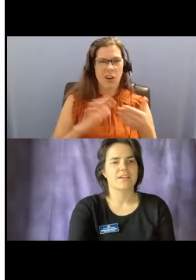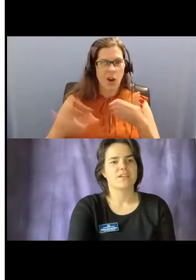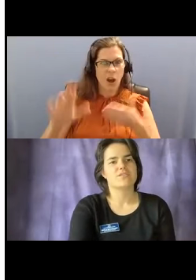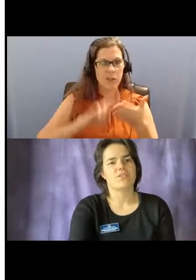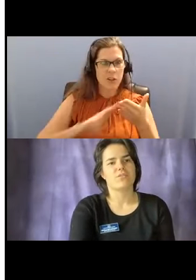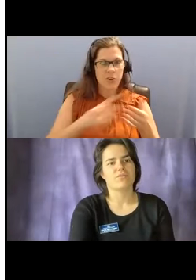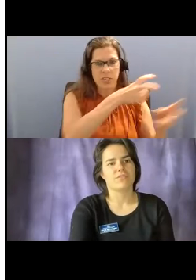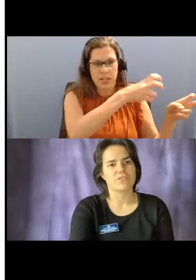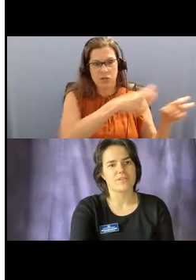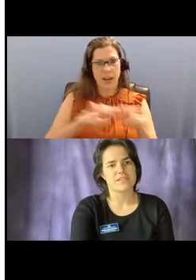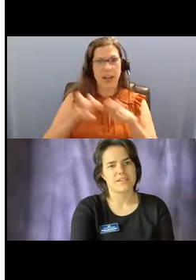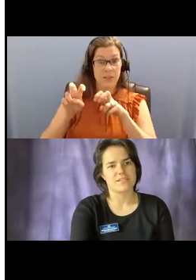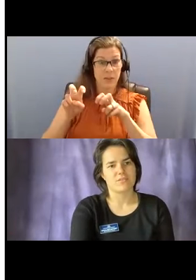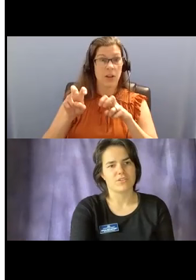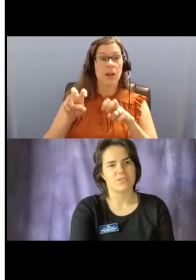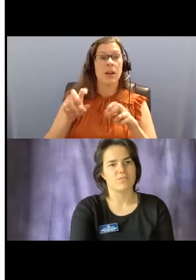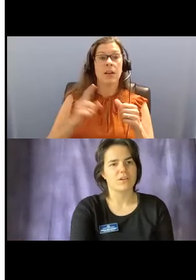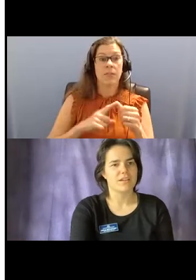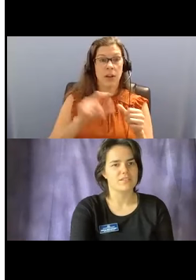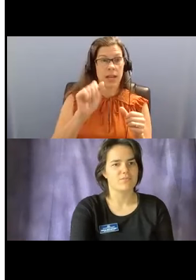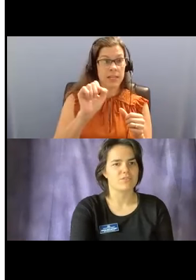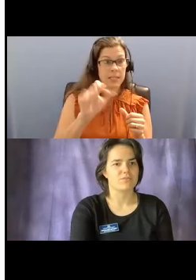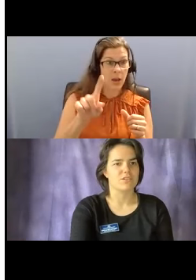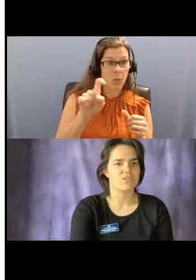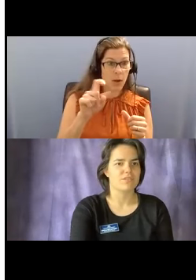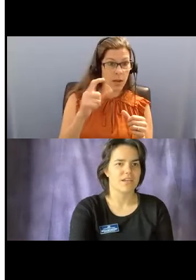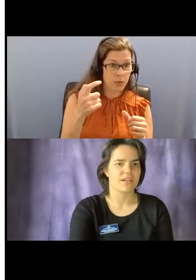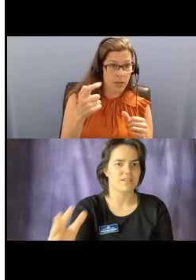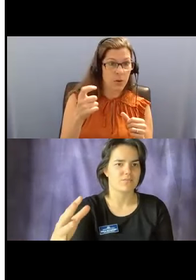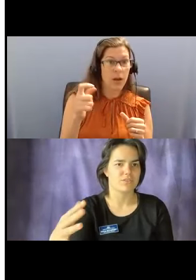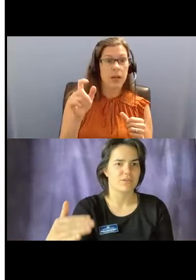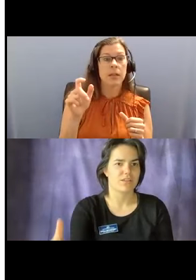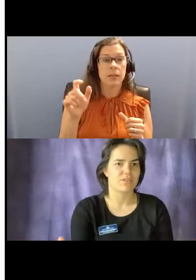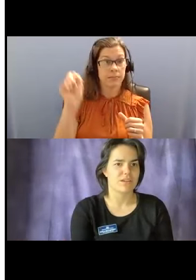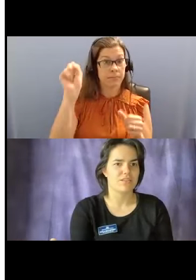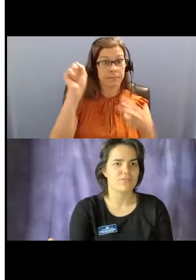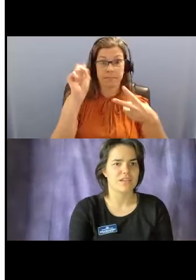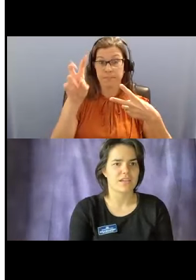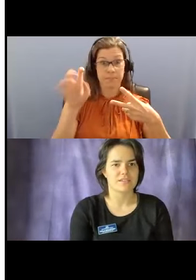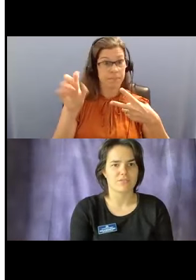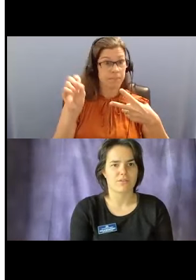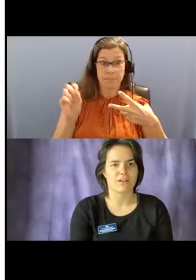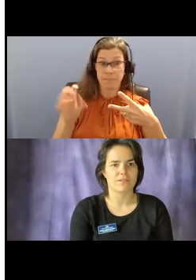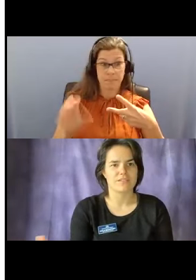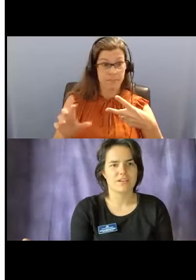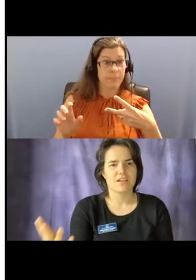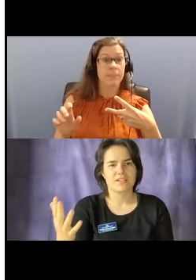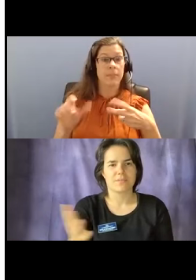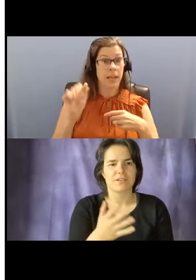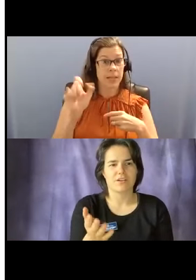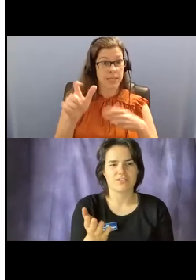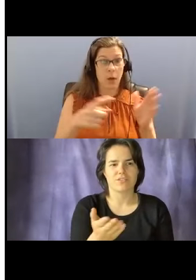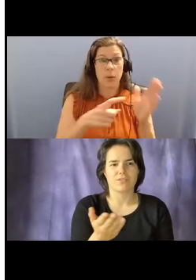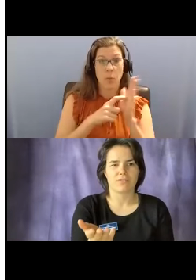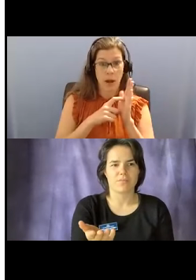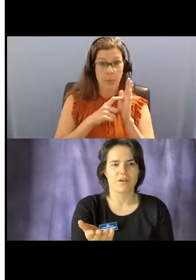university. So the first one is ASL 121, ASL 122, and then ASL 123. Those ASL requirements